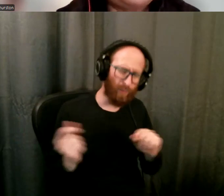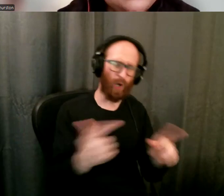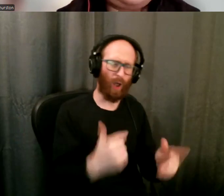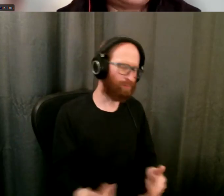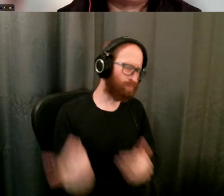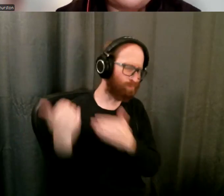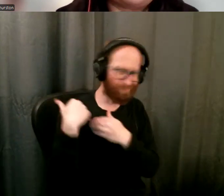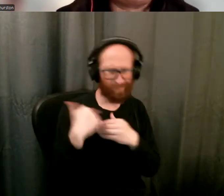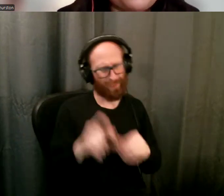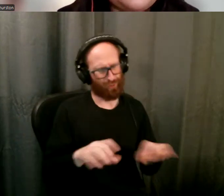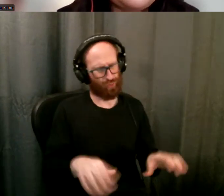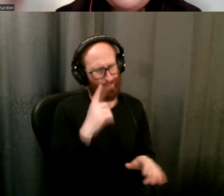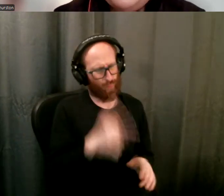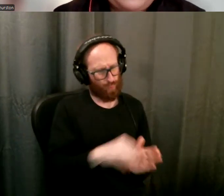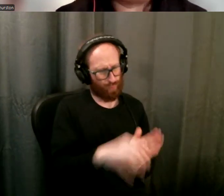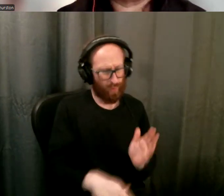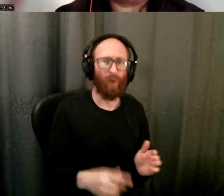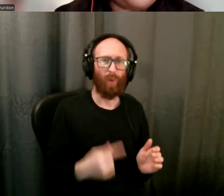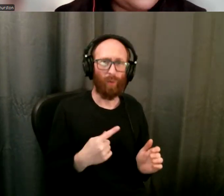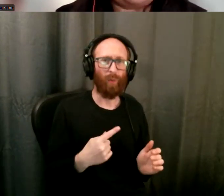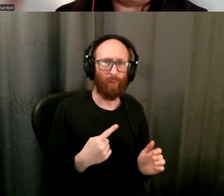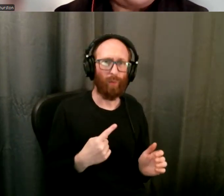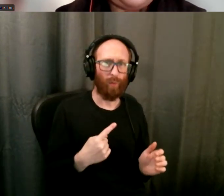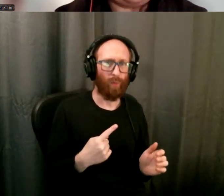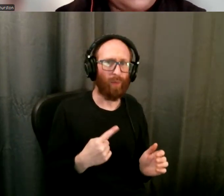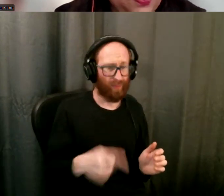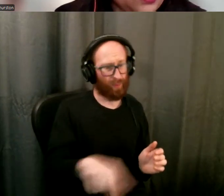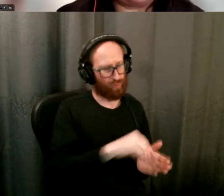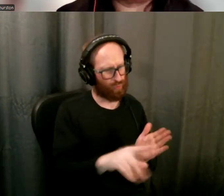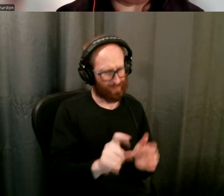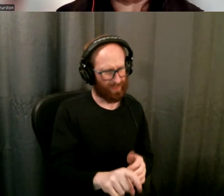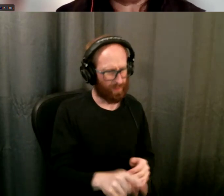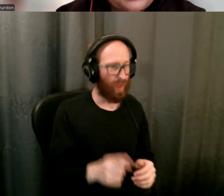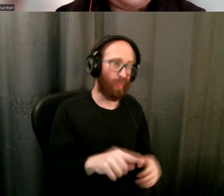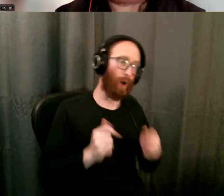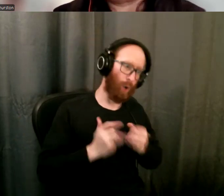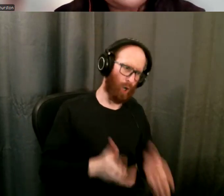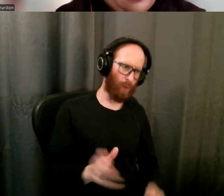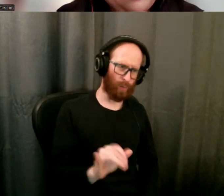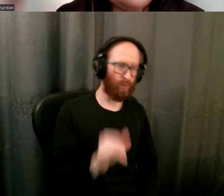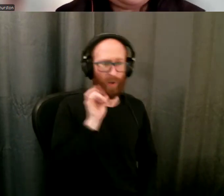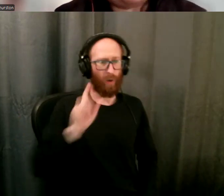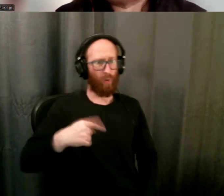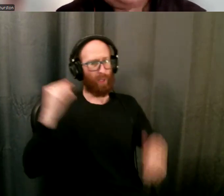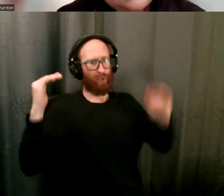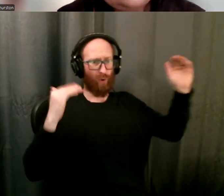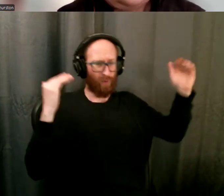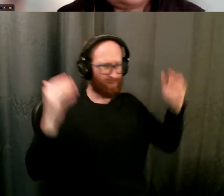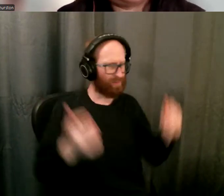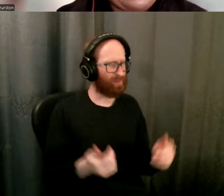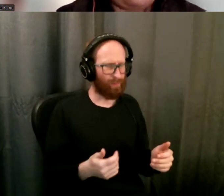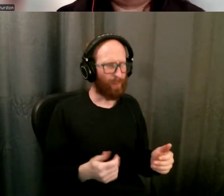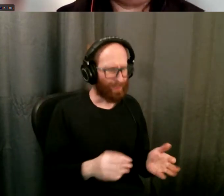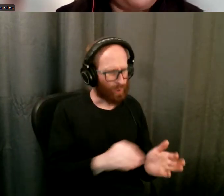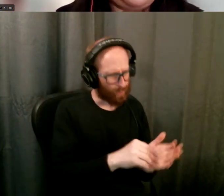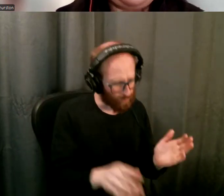Our students need us. They are burning, not just our adults. We they work in schools, every level. Our students need